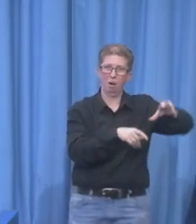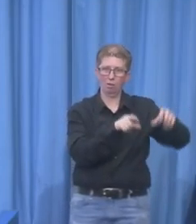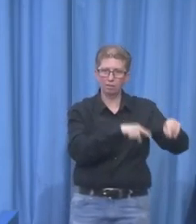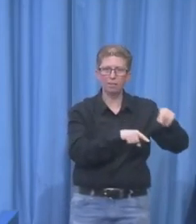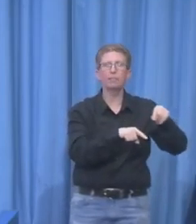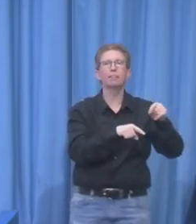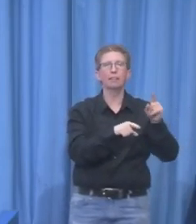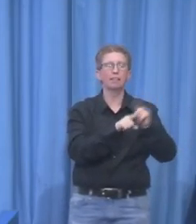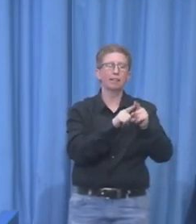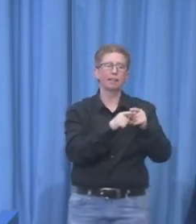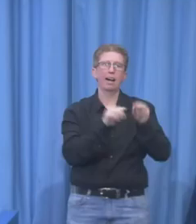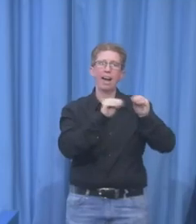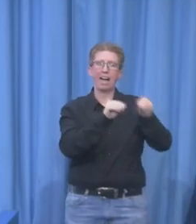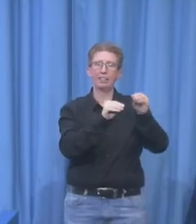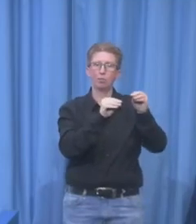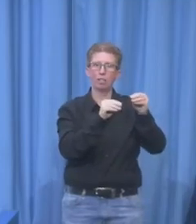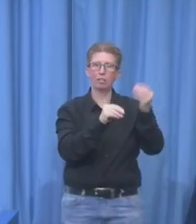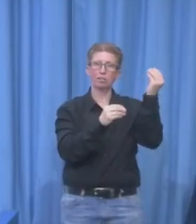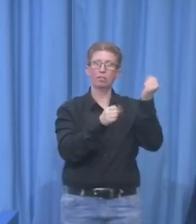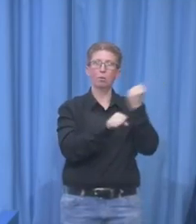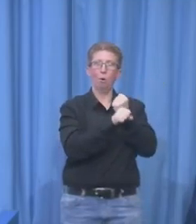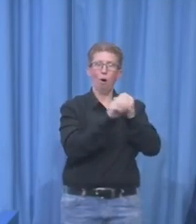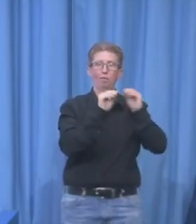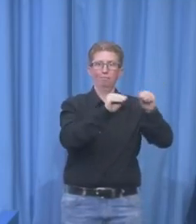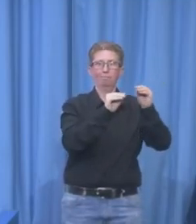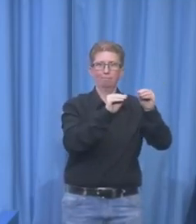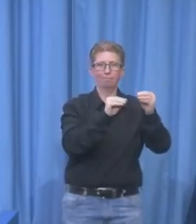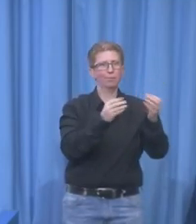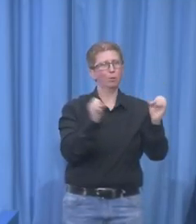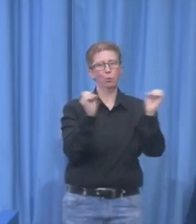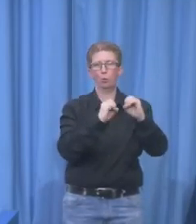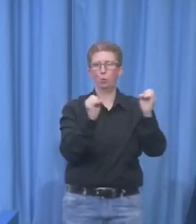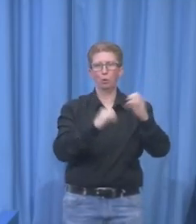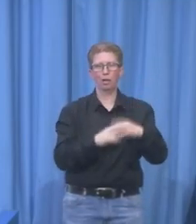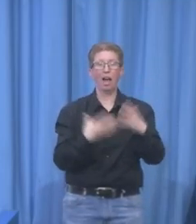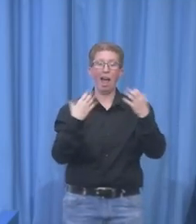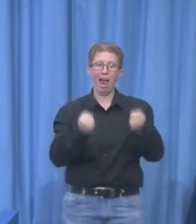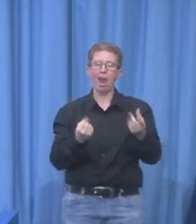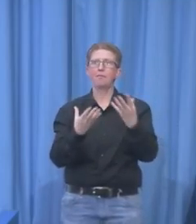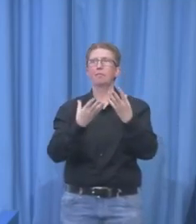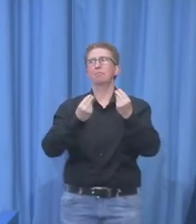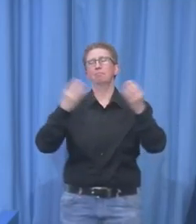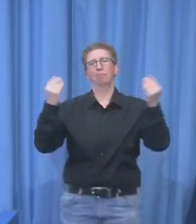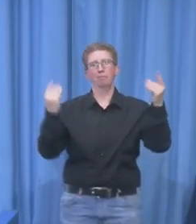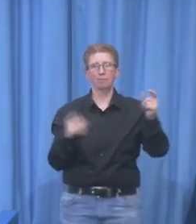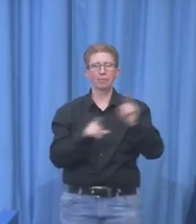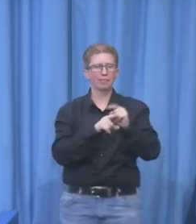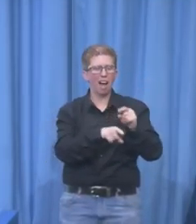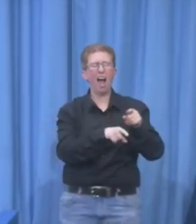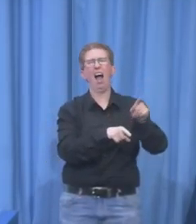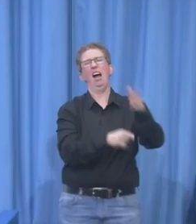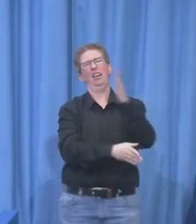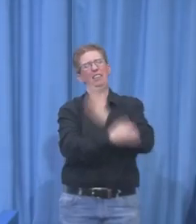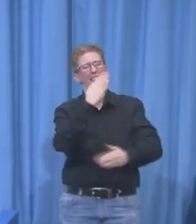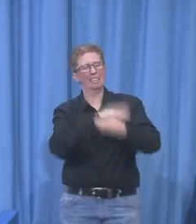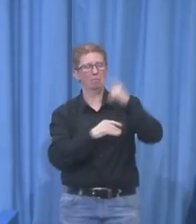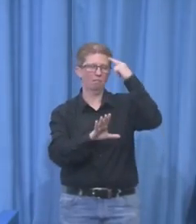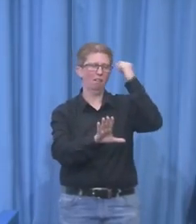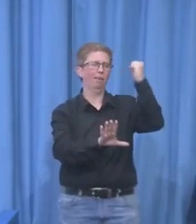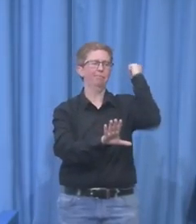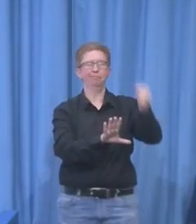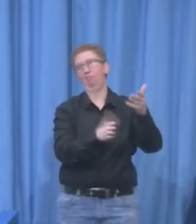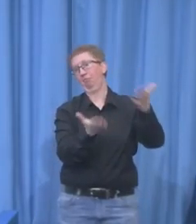Africa. So my question to you is very much based on, I've also worked in the private sector, and internships